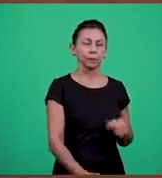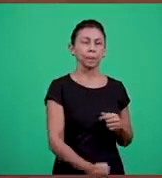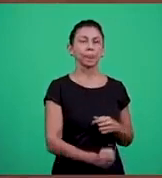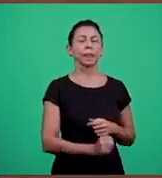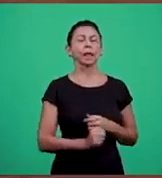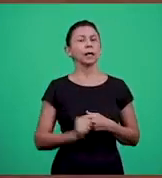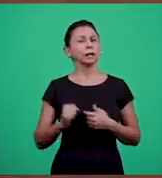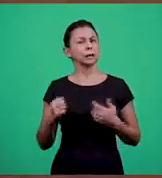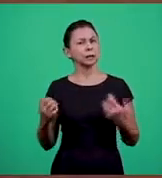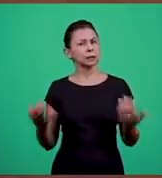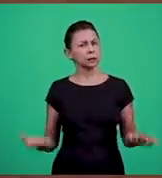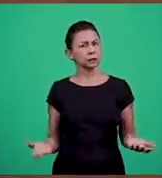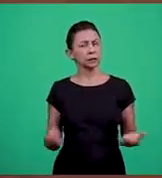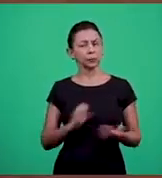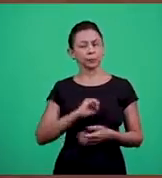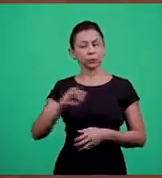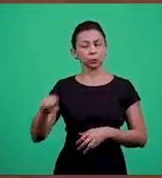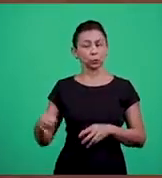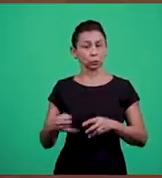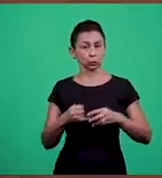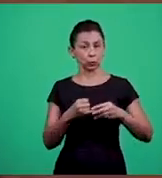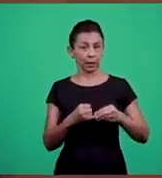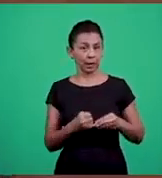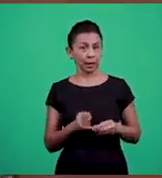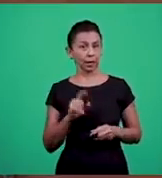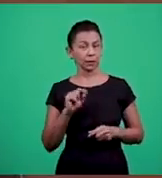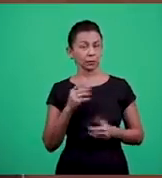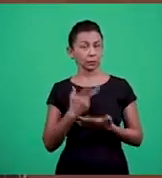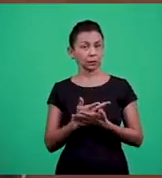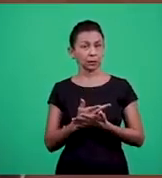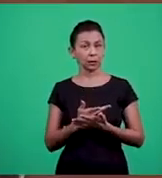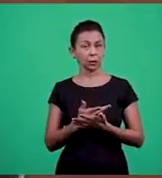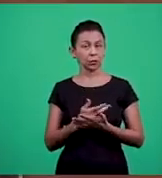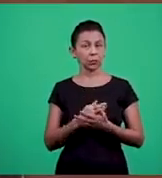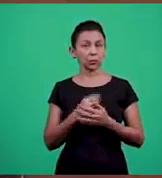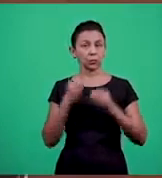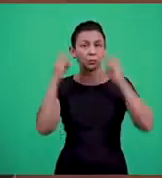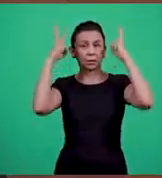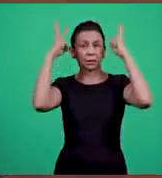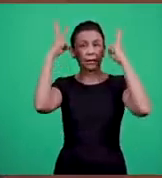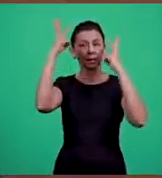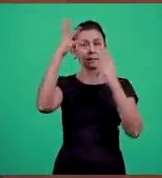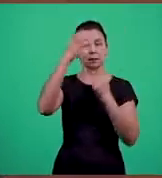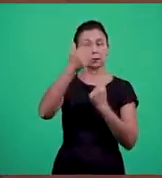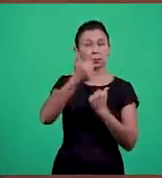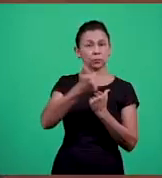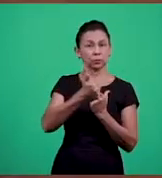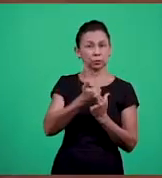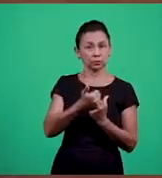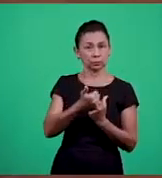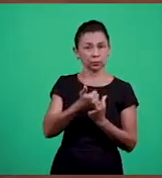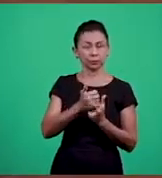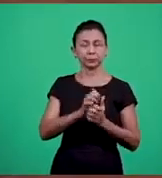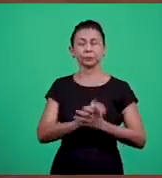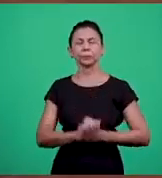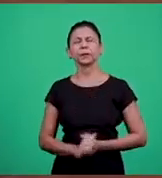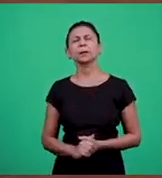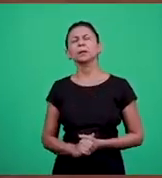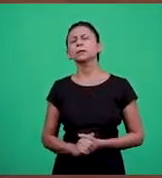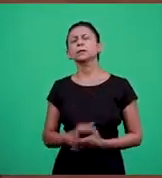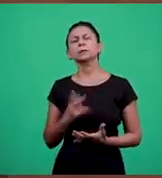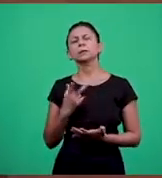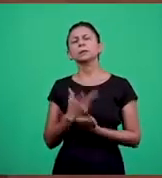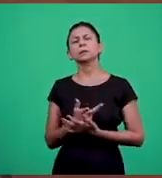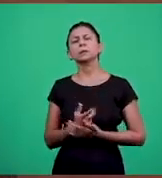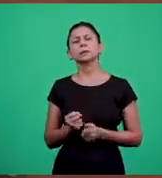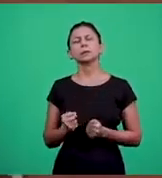land. The leader of that time was Joshua. He was substituted from